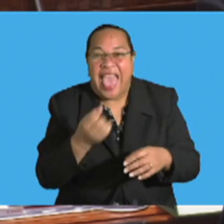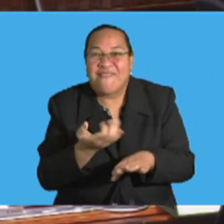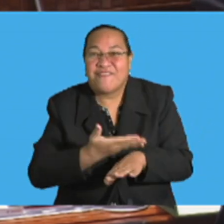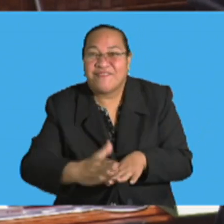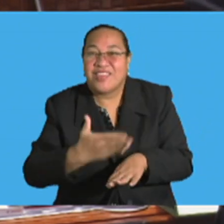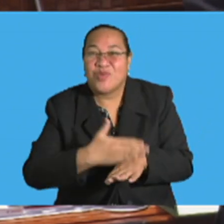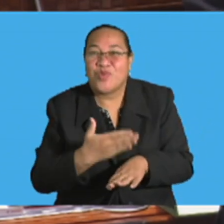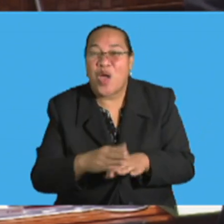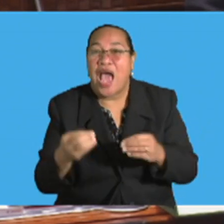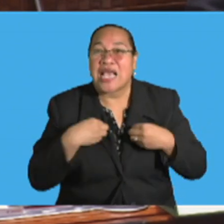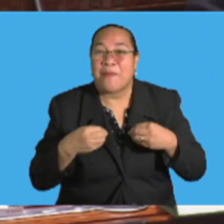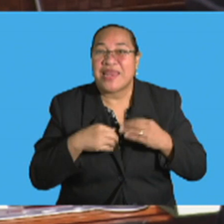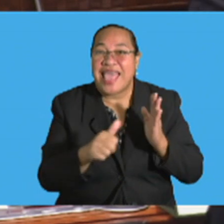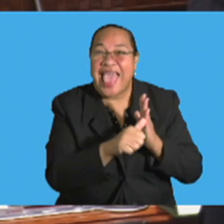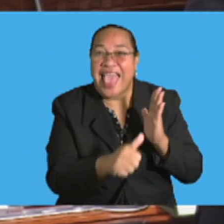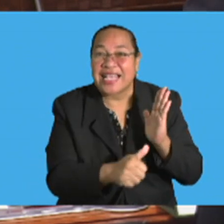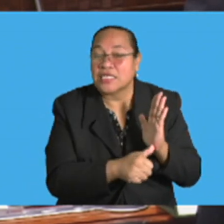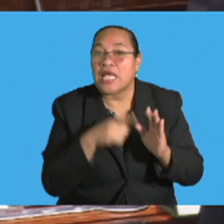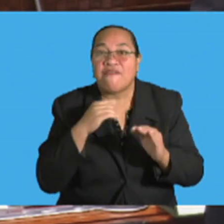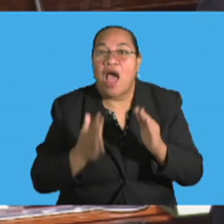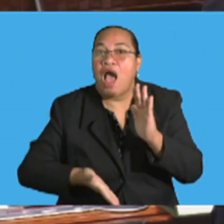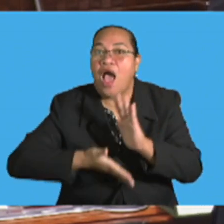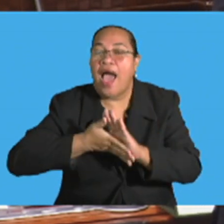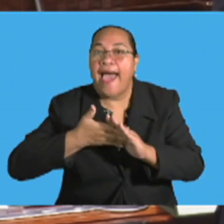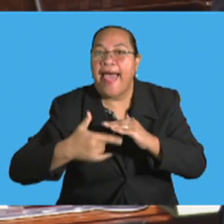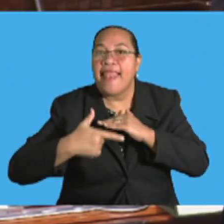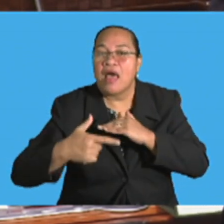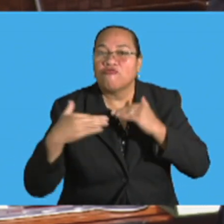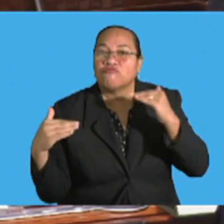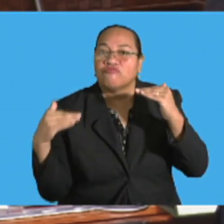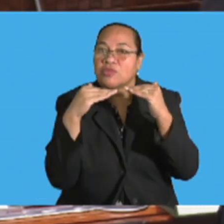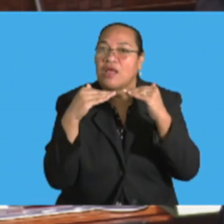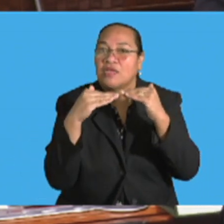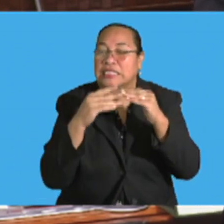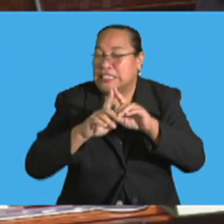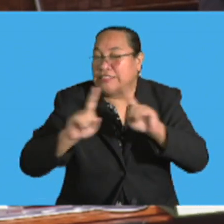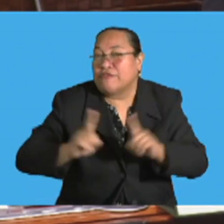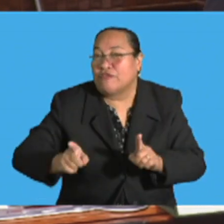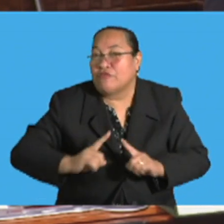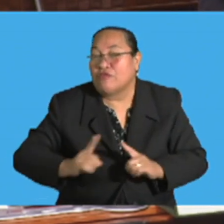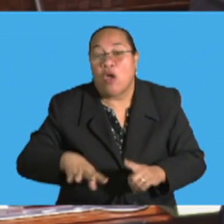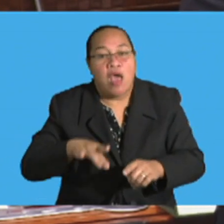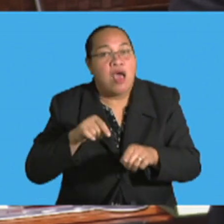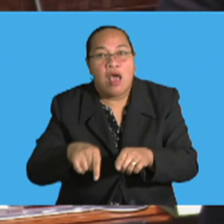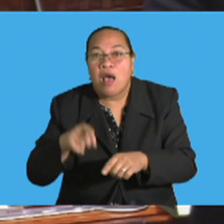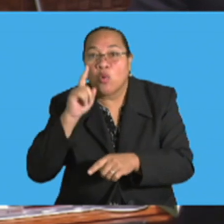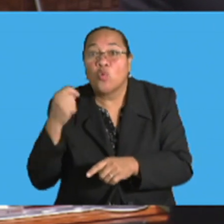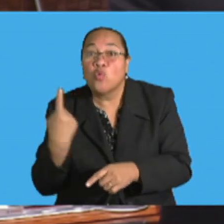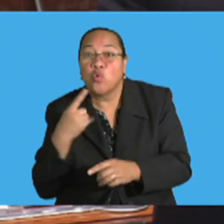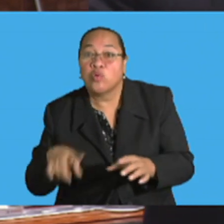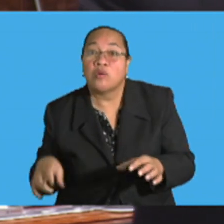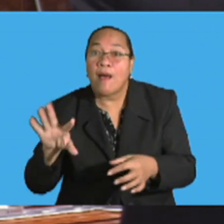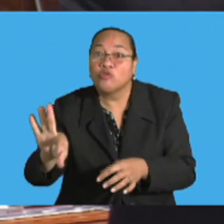repealed, and there are very high level standards and indeed onerous requirements by anybody that's a board member, in particular